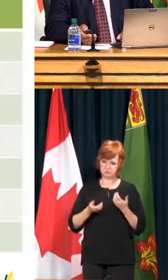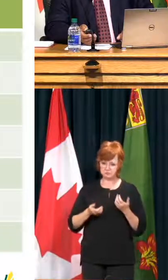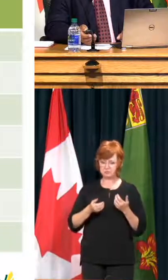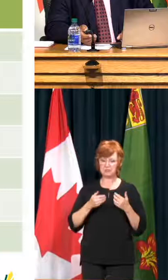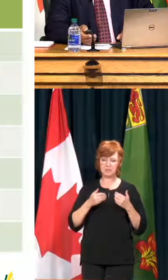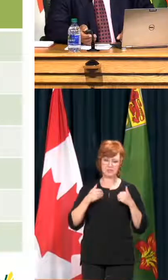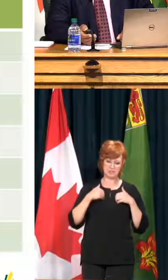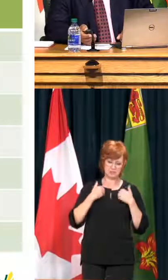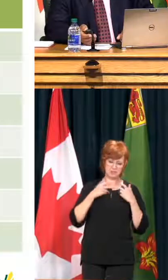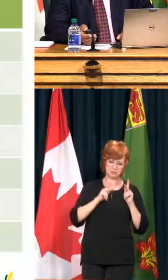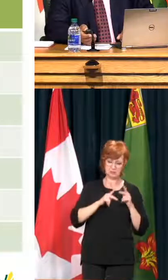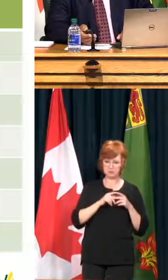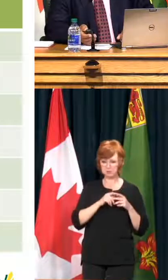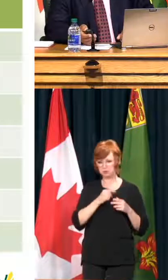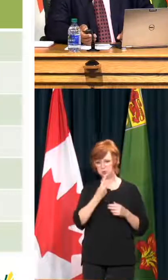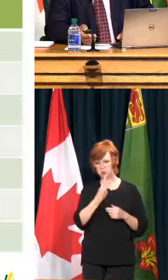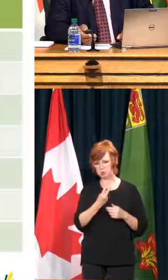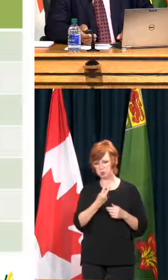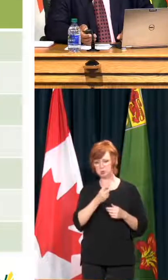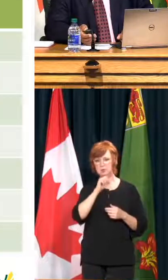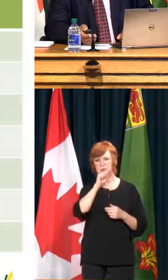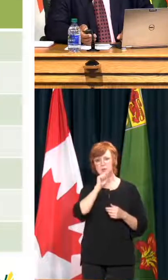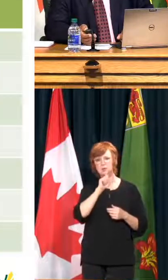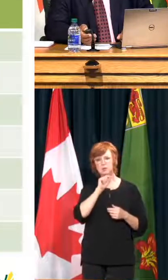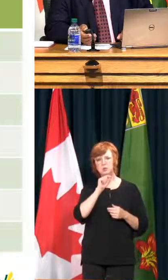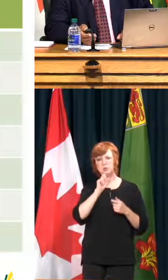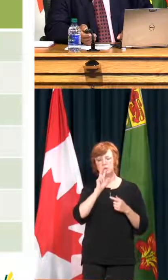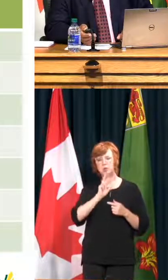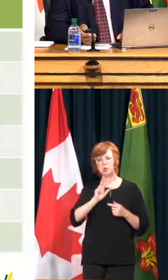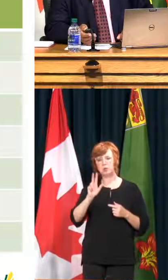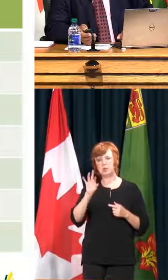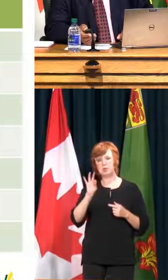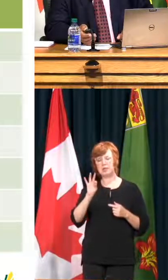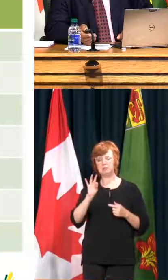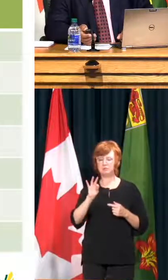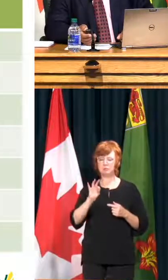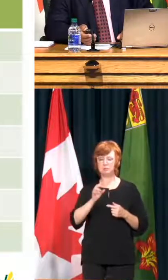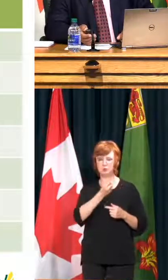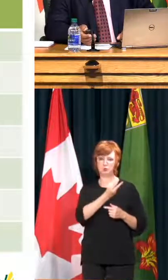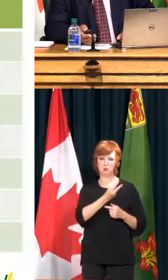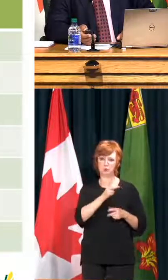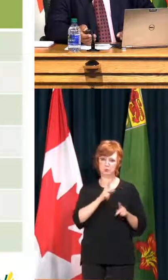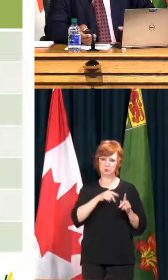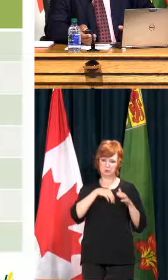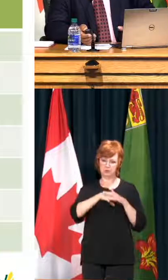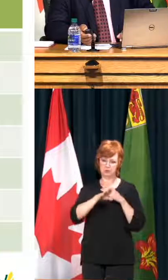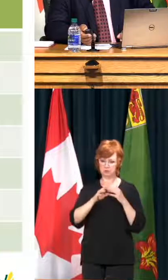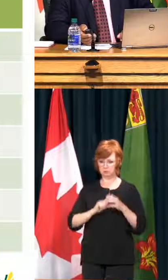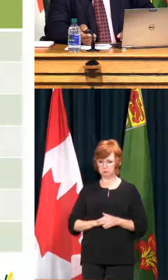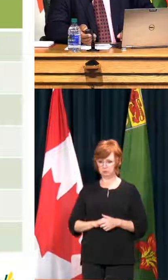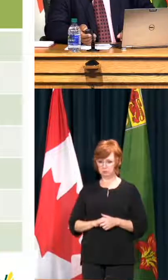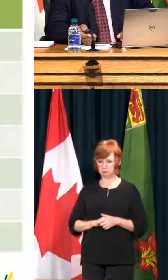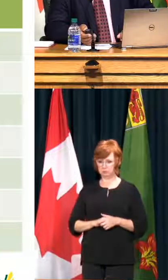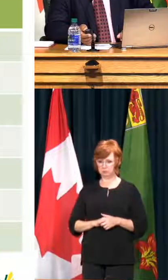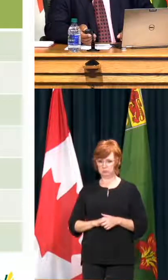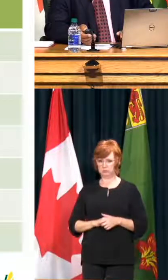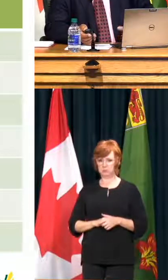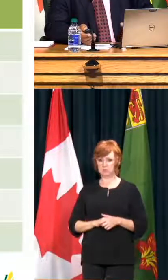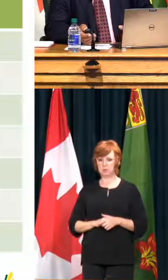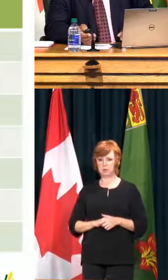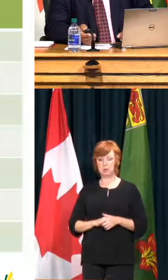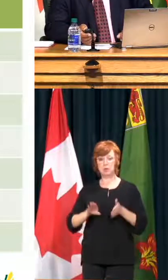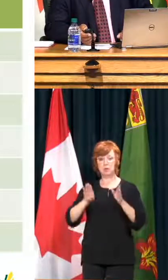happen. And that's just something for us to be aware of in terms of our individual risk assessment as well. And the comorbidities remain the same